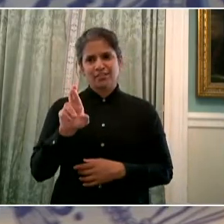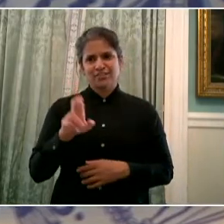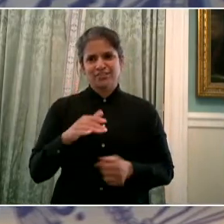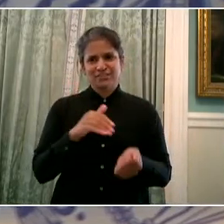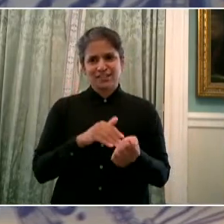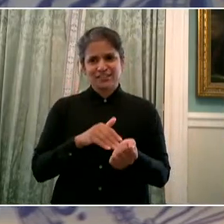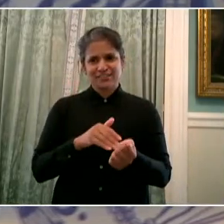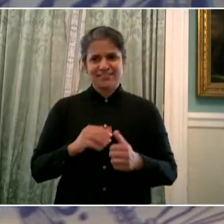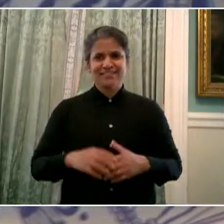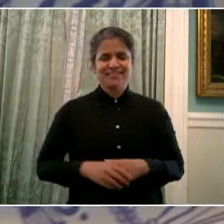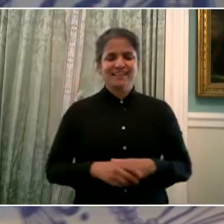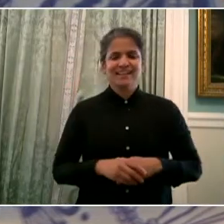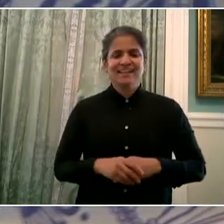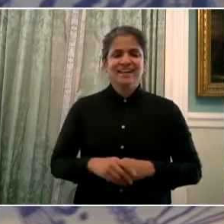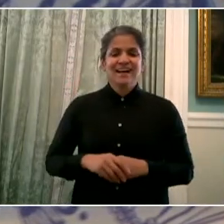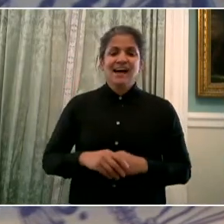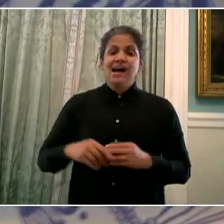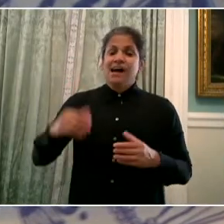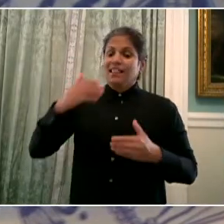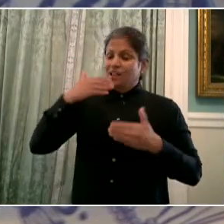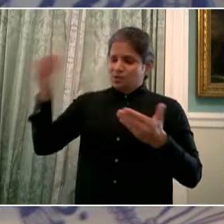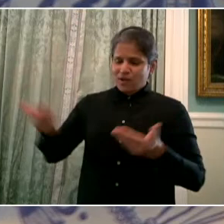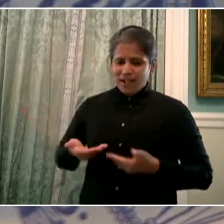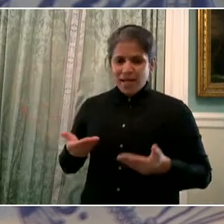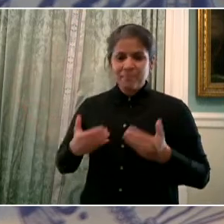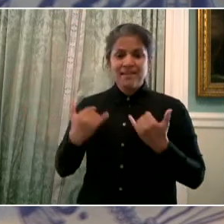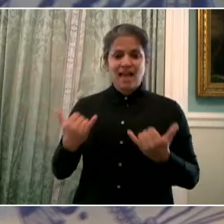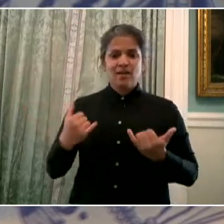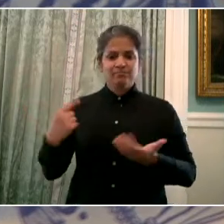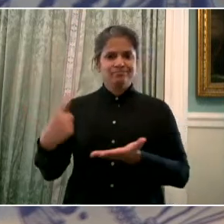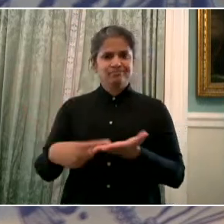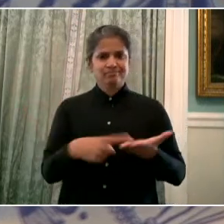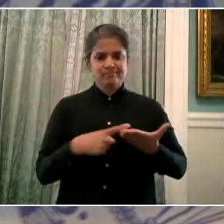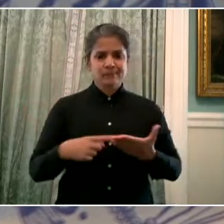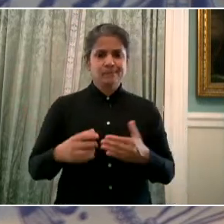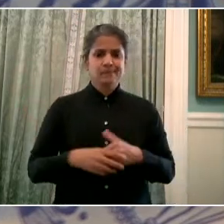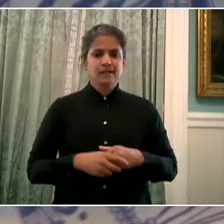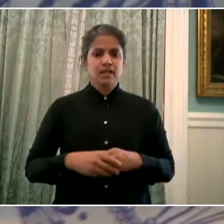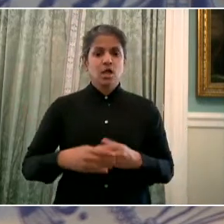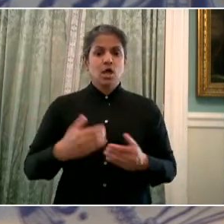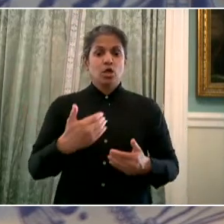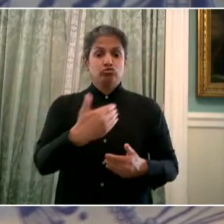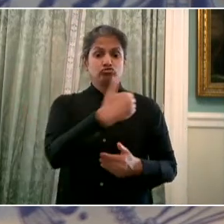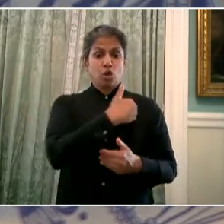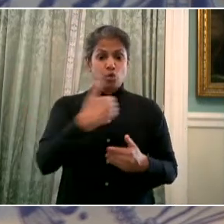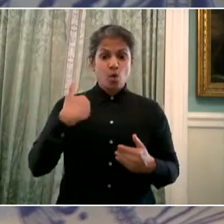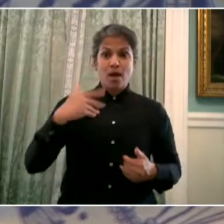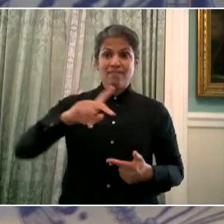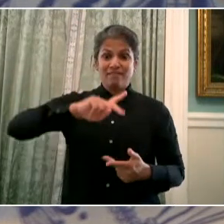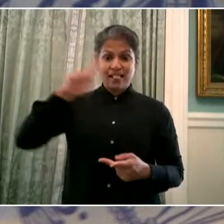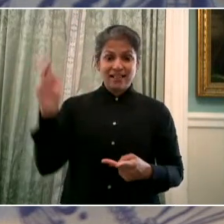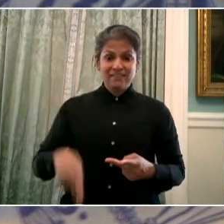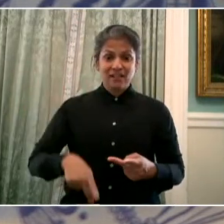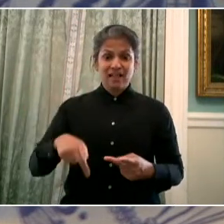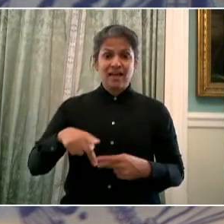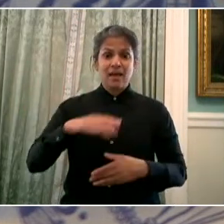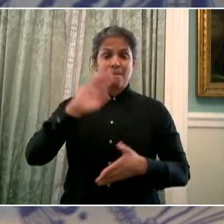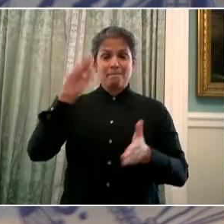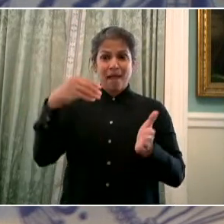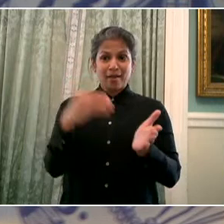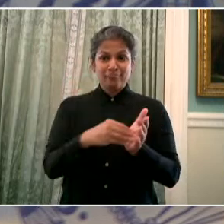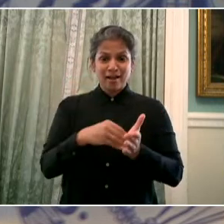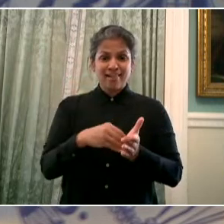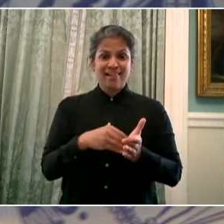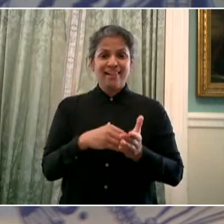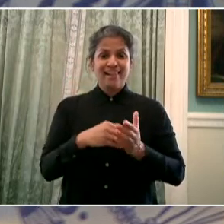Montreal, Toronto, Philadelphia, and Washington, D.C. today in issuing a call to action to governments at all levels to address